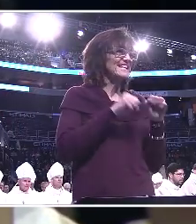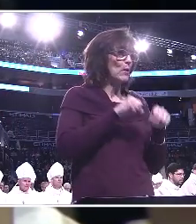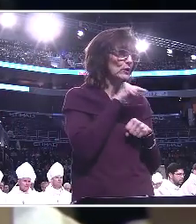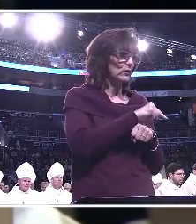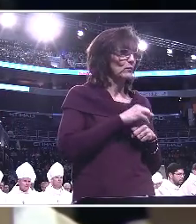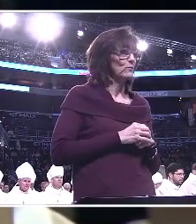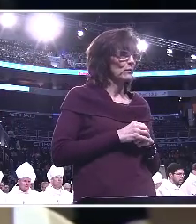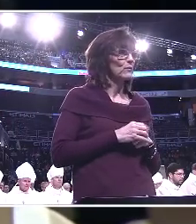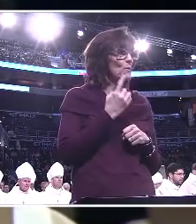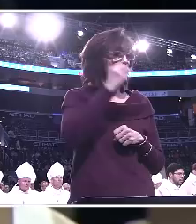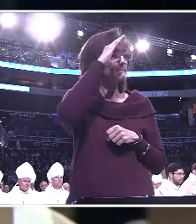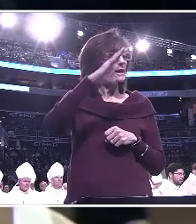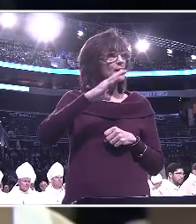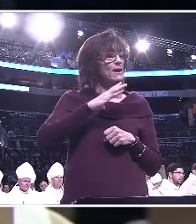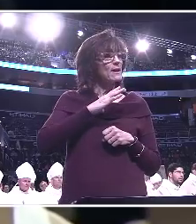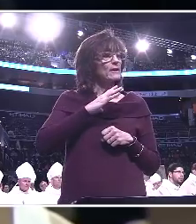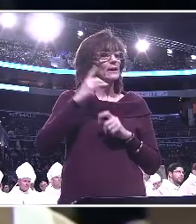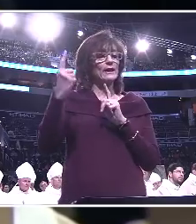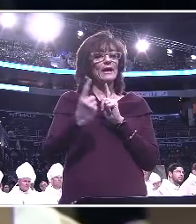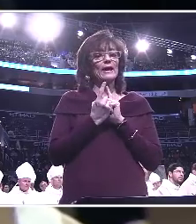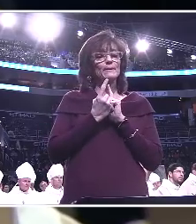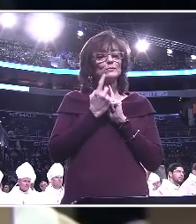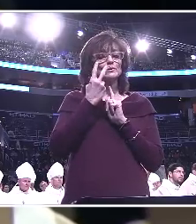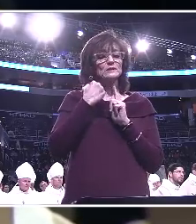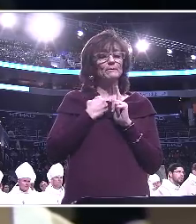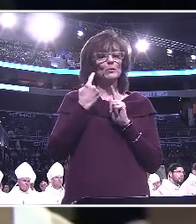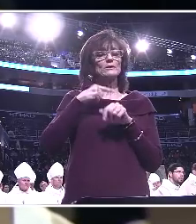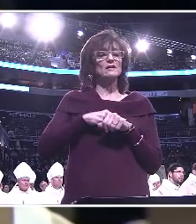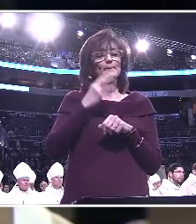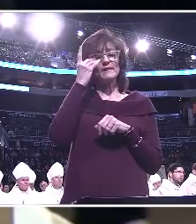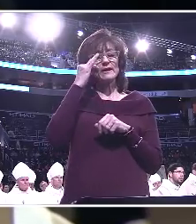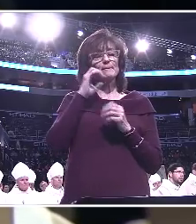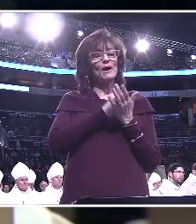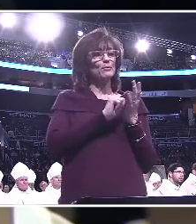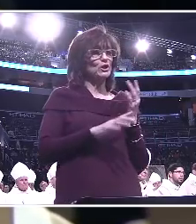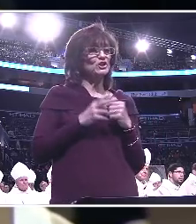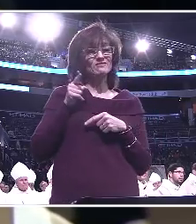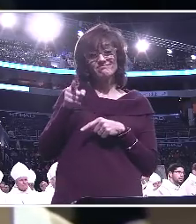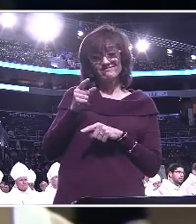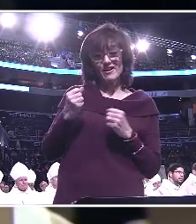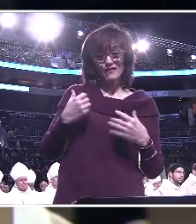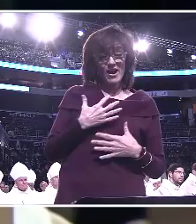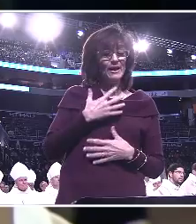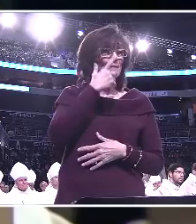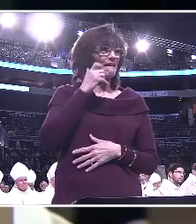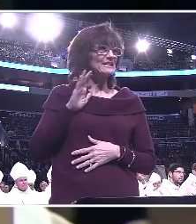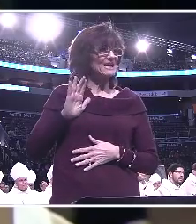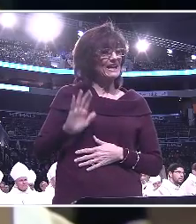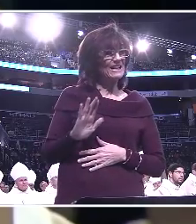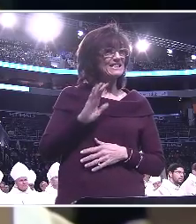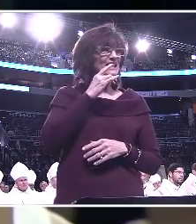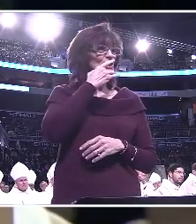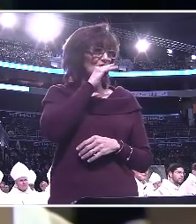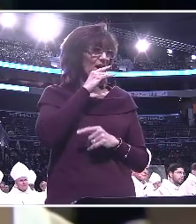A man came to see me once thinking about abortion, afraid because his child had received a poor prenatal